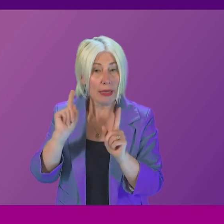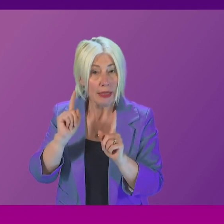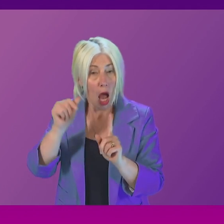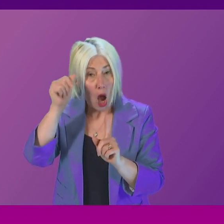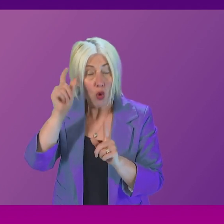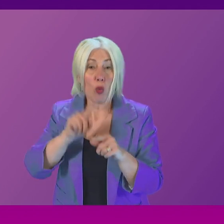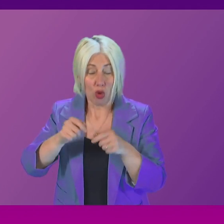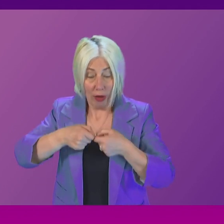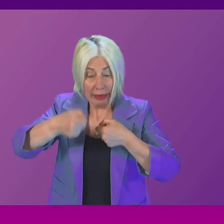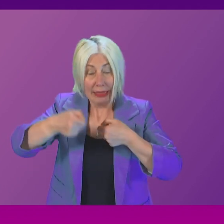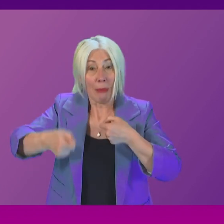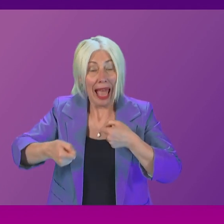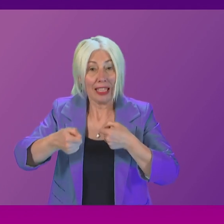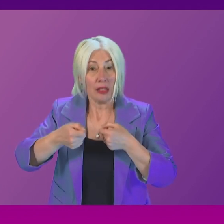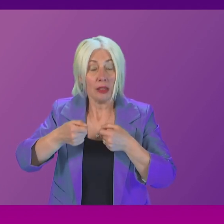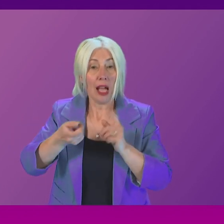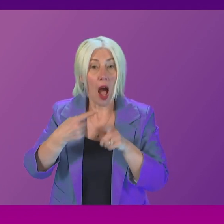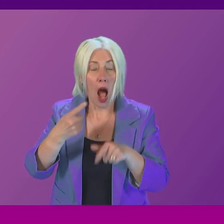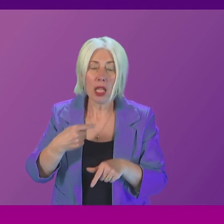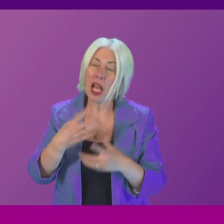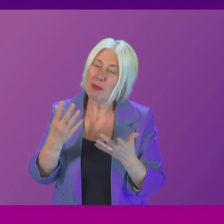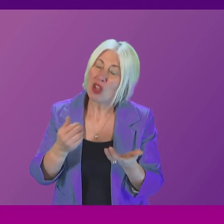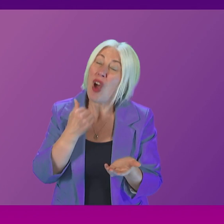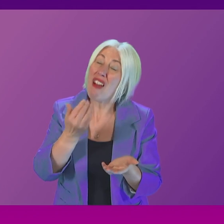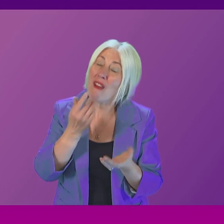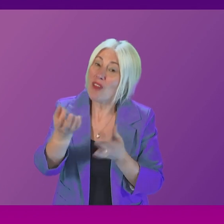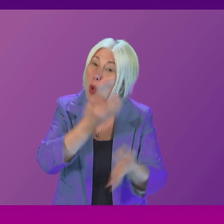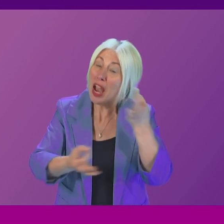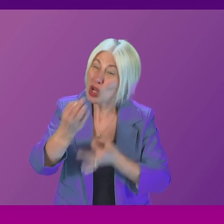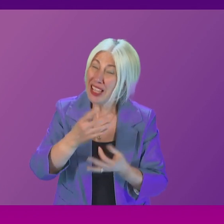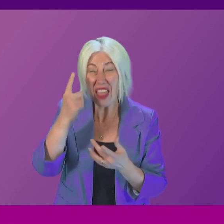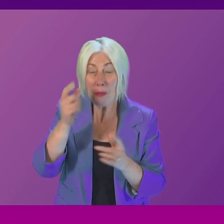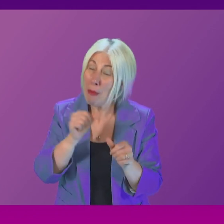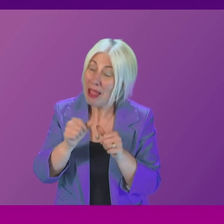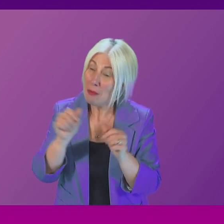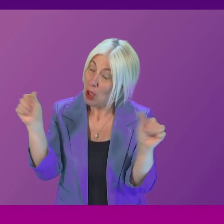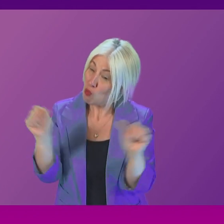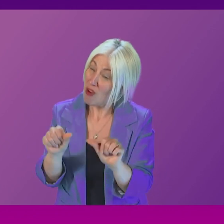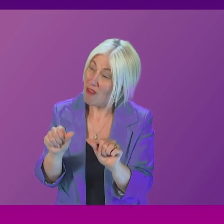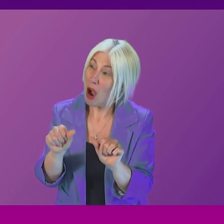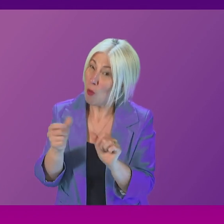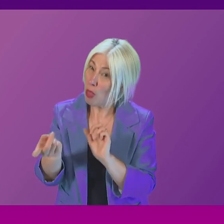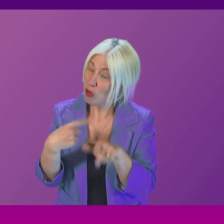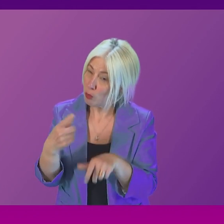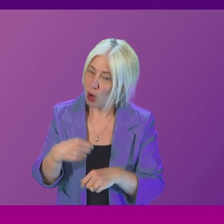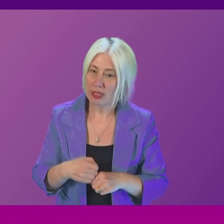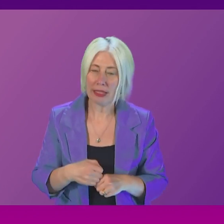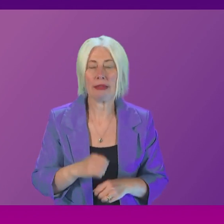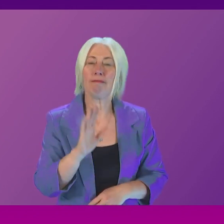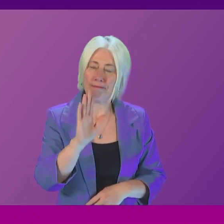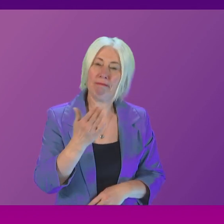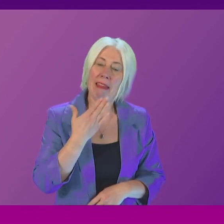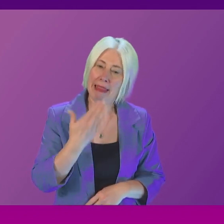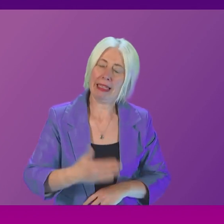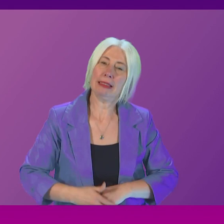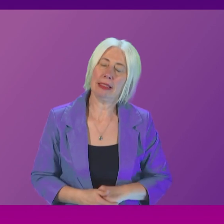as expansive answers as you can, but in order to get the questions in, we might need a bit more brevity. But Colette, back to you for a final question. Thanks, Convener.